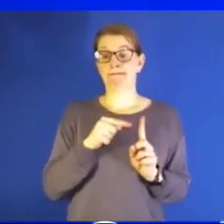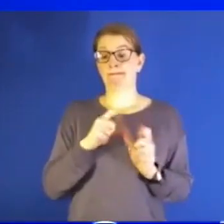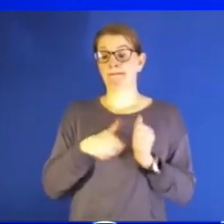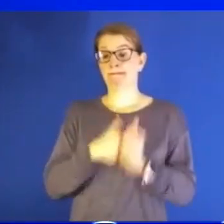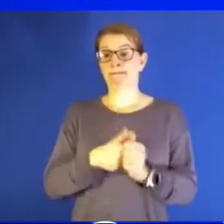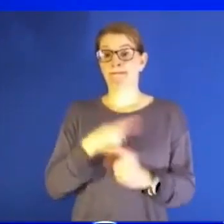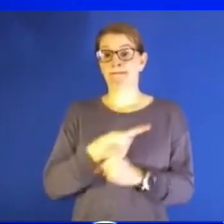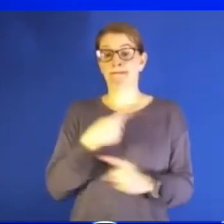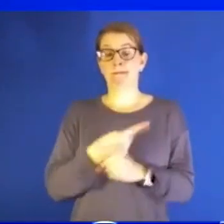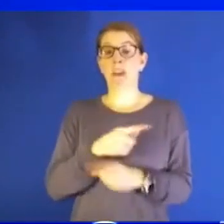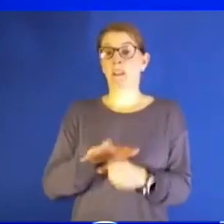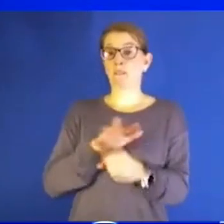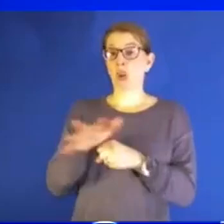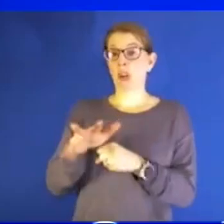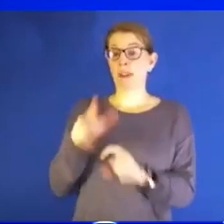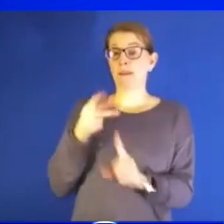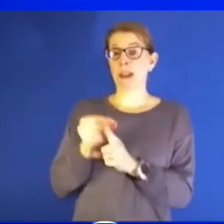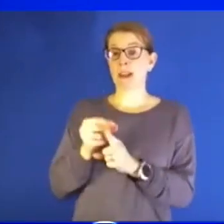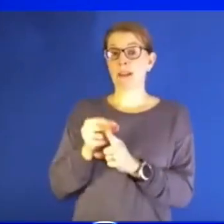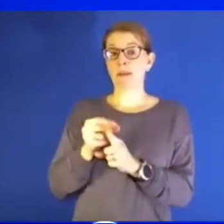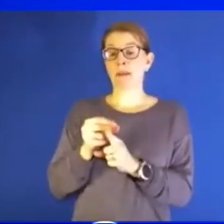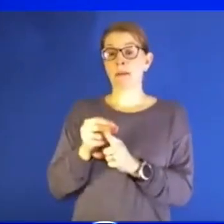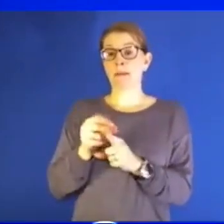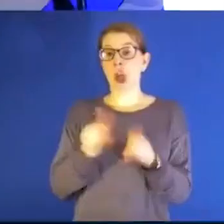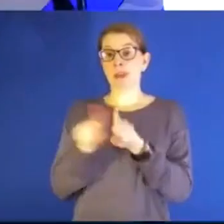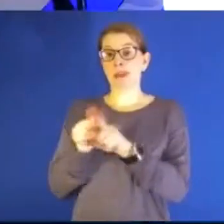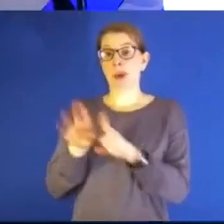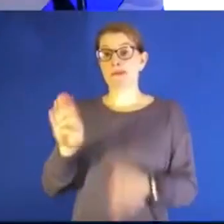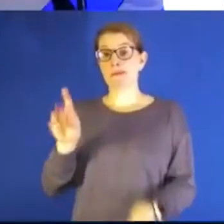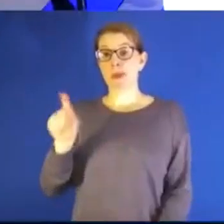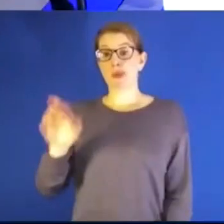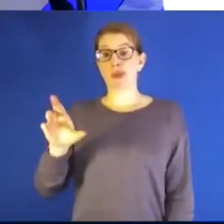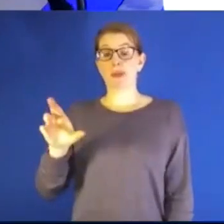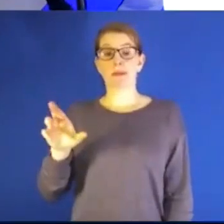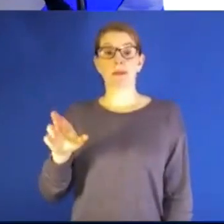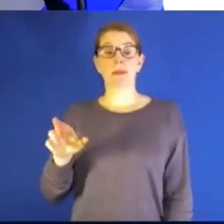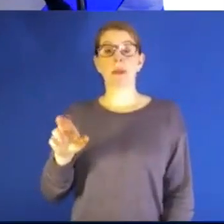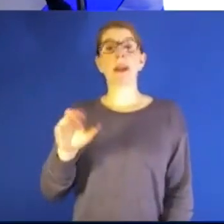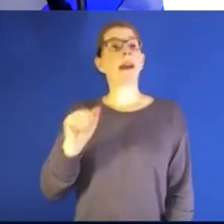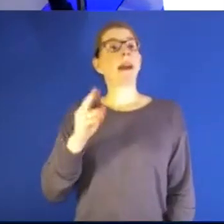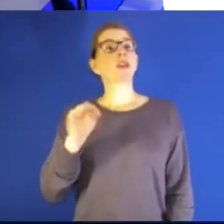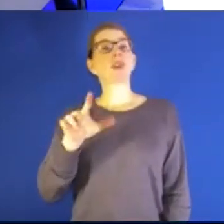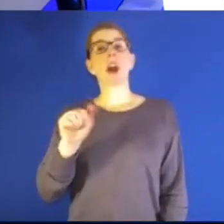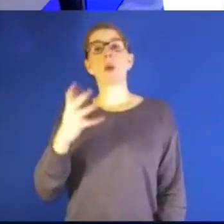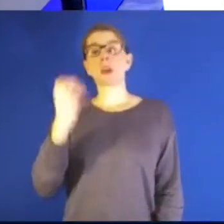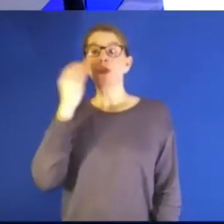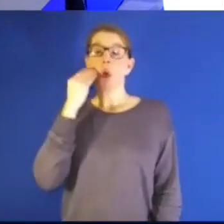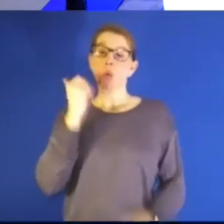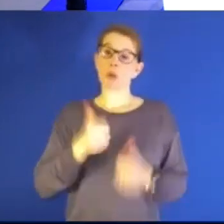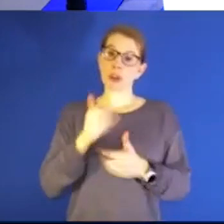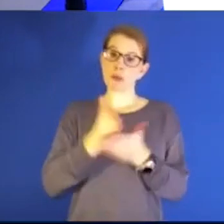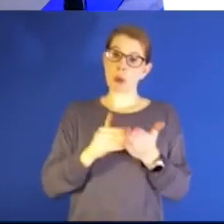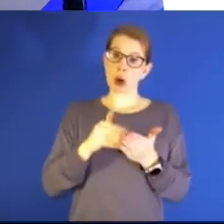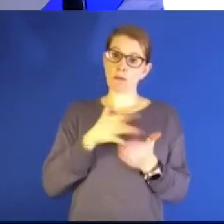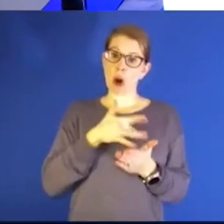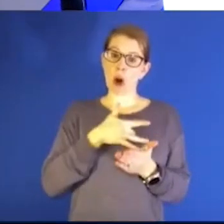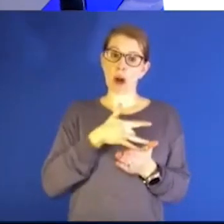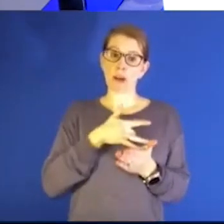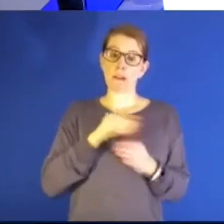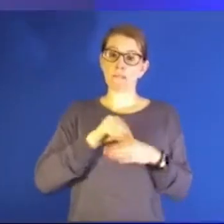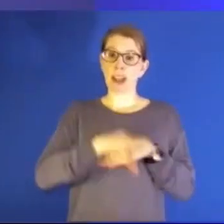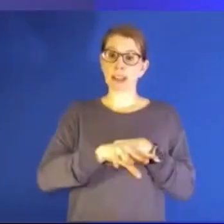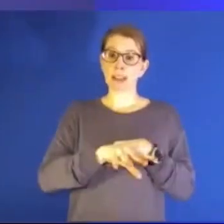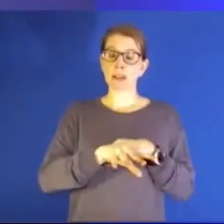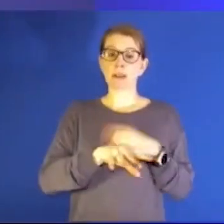fully vaccinated plus that booster. So I think that's extremely important. Dr. Love, Angela wants to know what part of the heart is affected by broken heart syndrome? Yeah, so